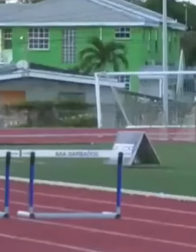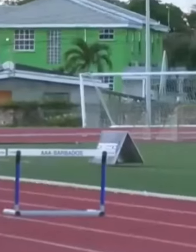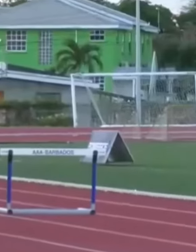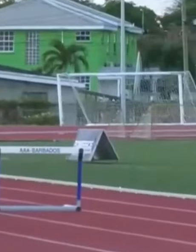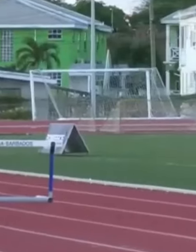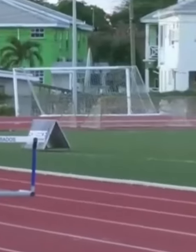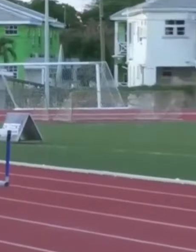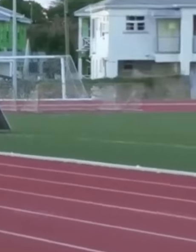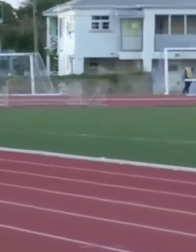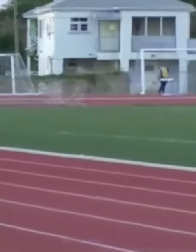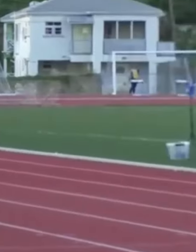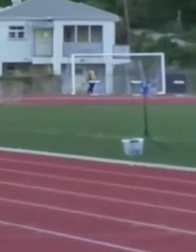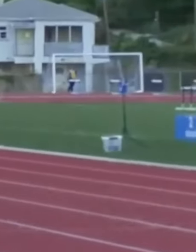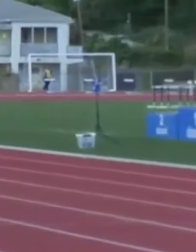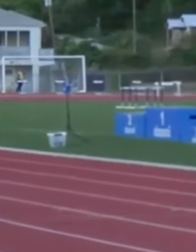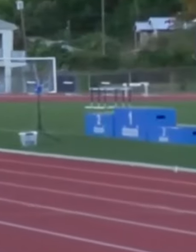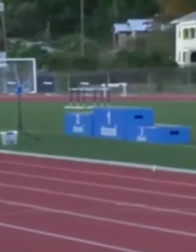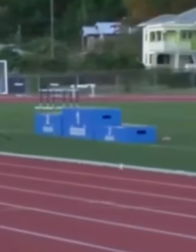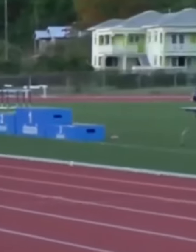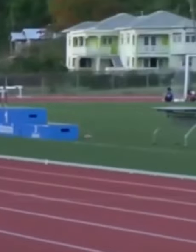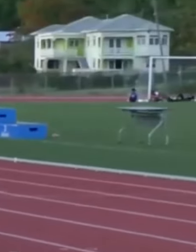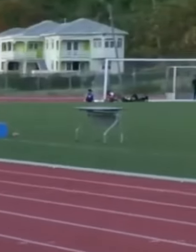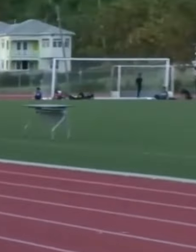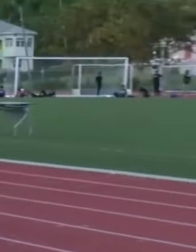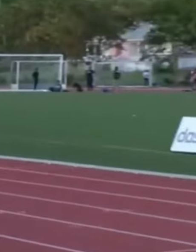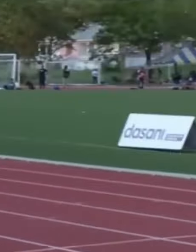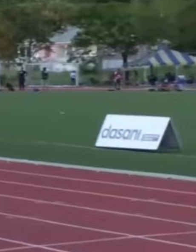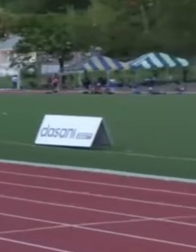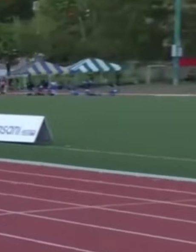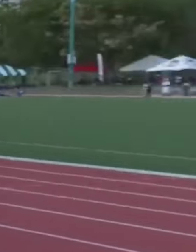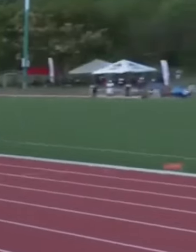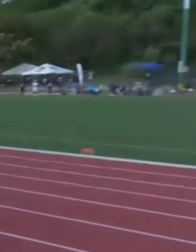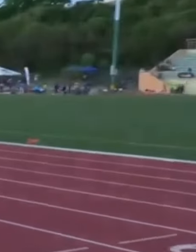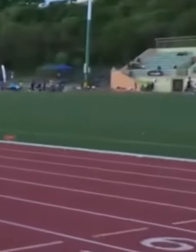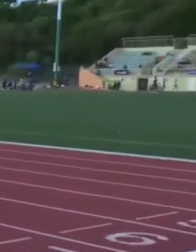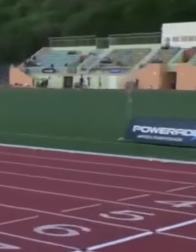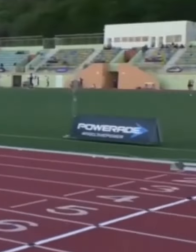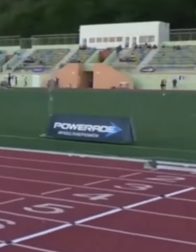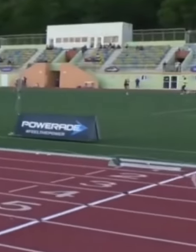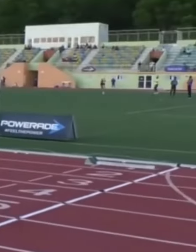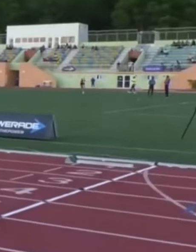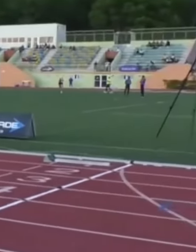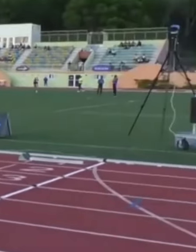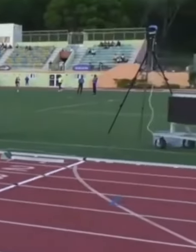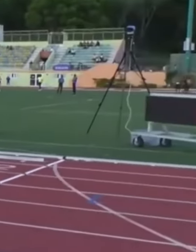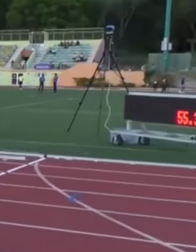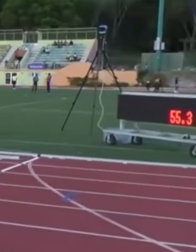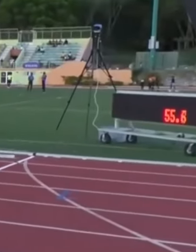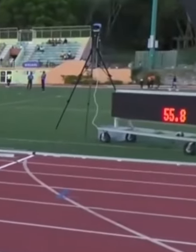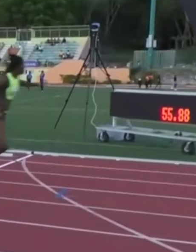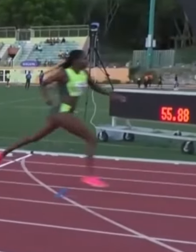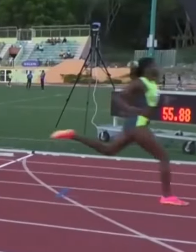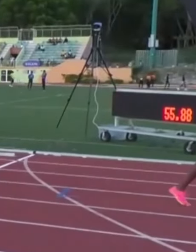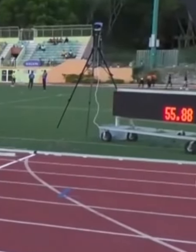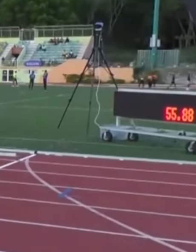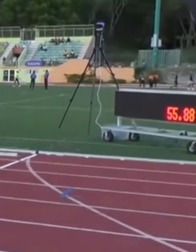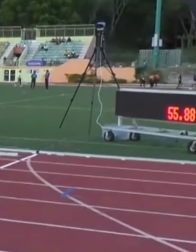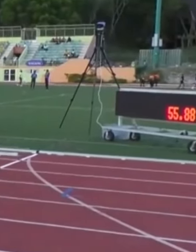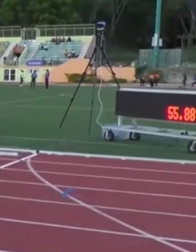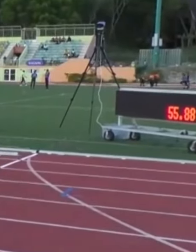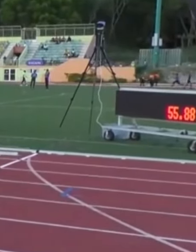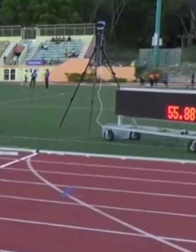Olympic qualifying time of 54.85 seconds. Over the final hurdle is just that last kick for the line. She falls short of the Paris